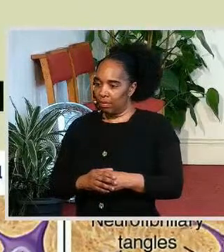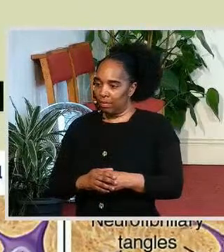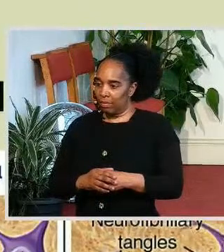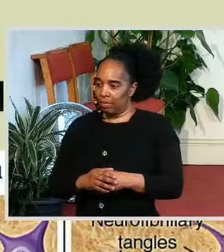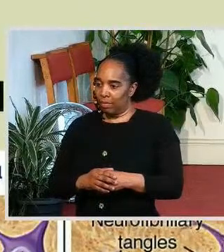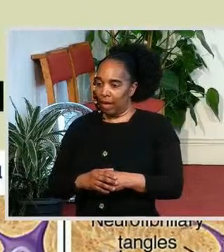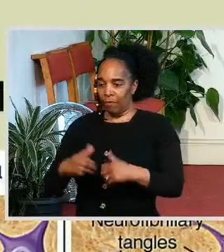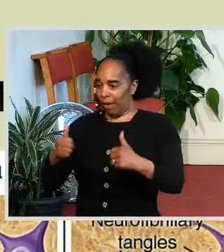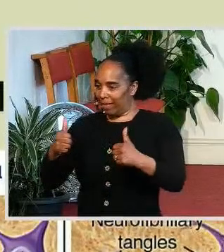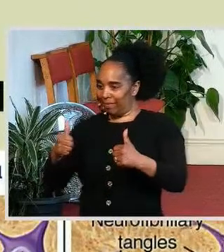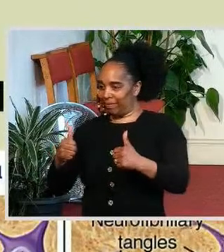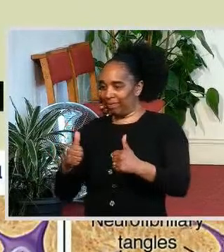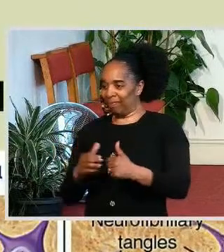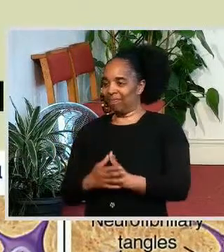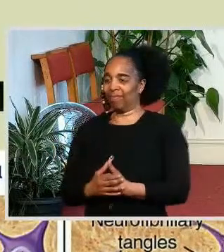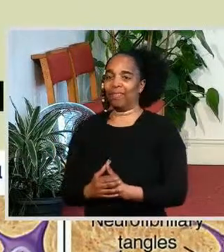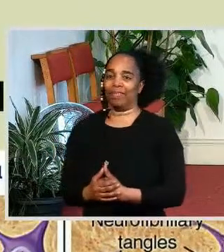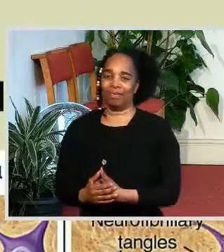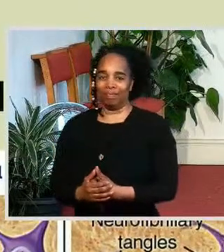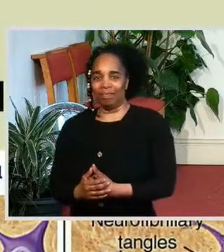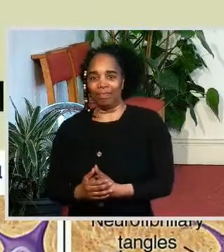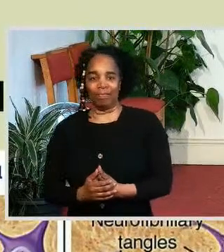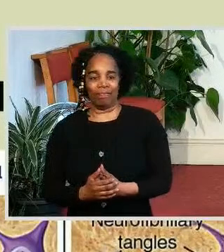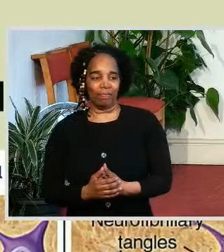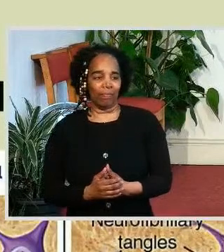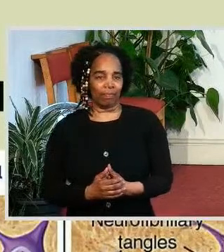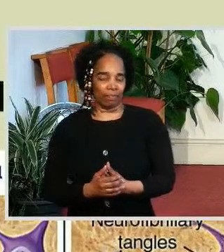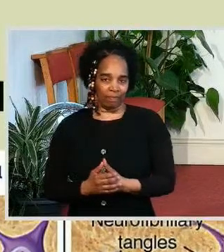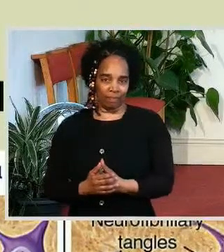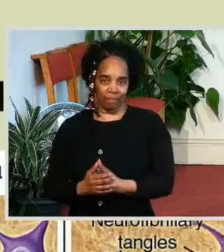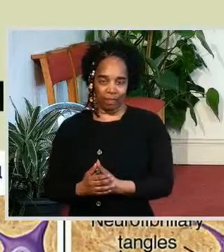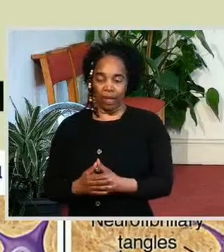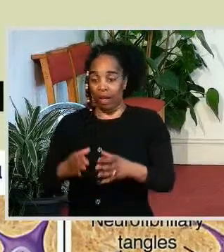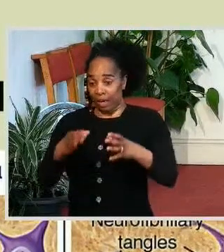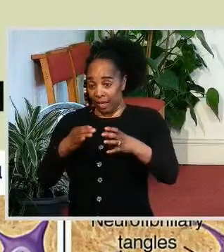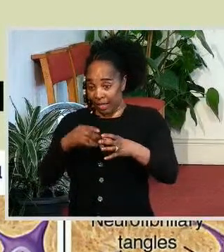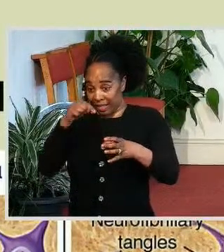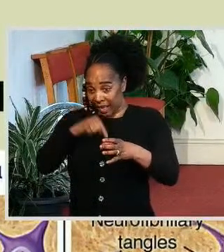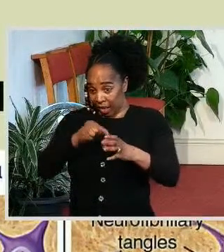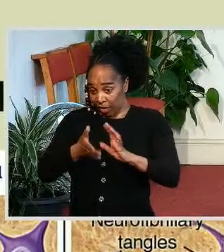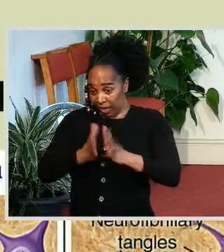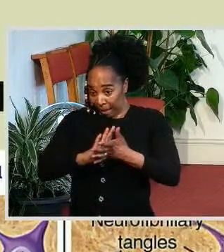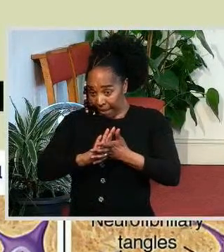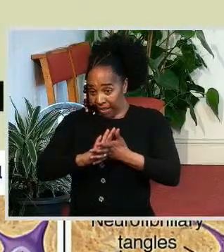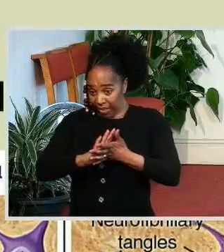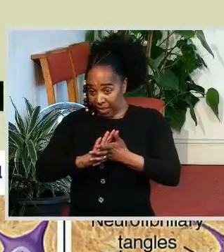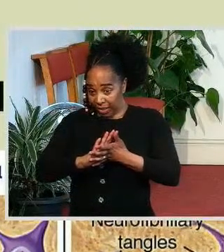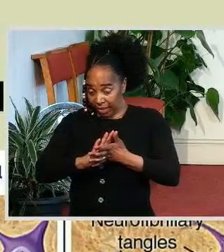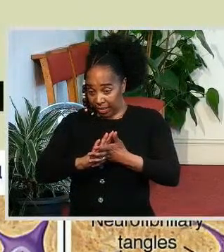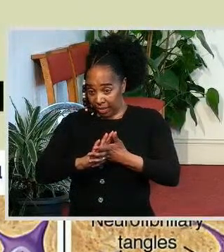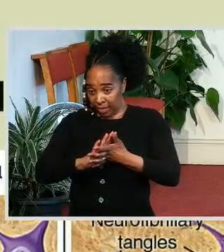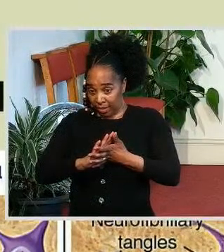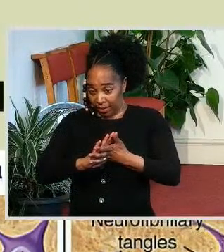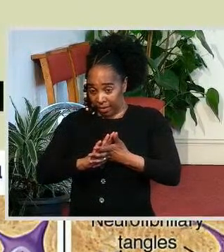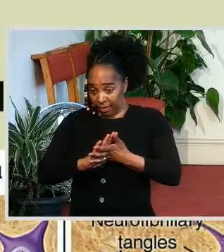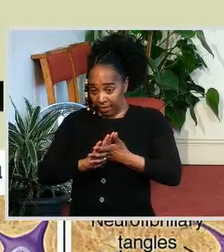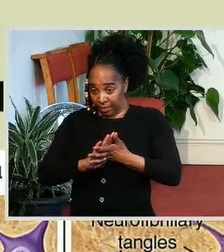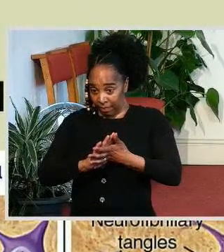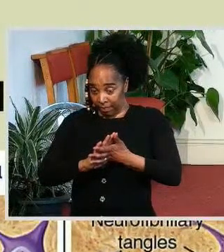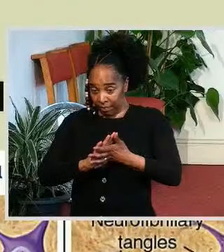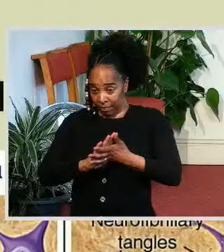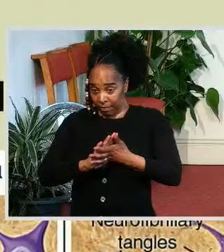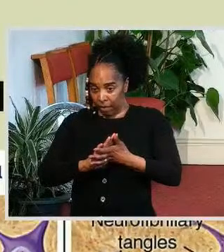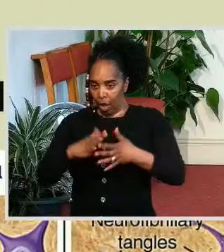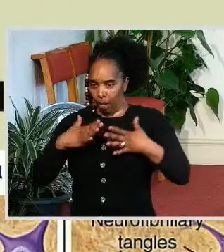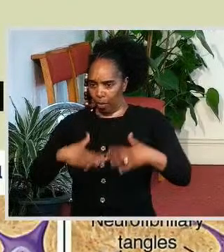Sorry. I'm fine. Sorry, okay. If you have a cell anywhere in the body that's damaged, the